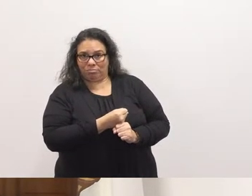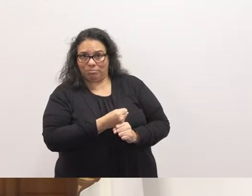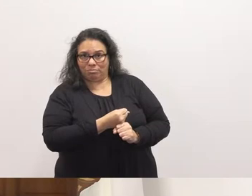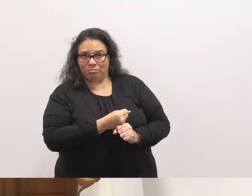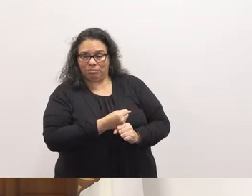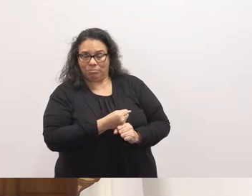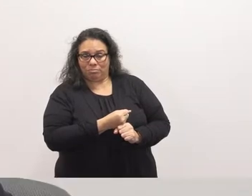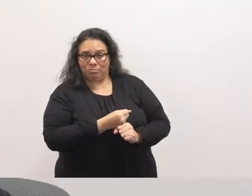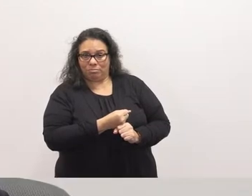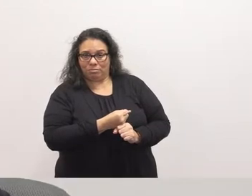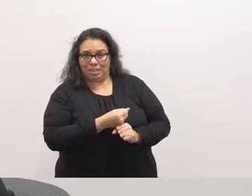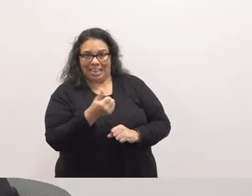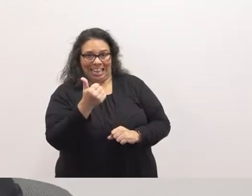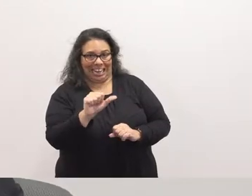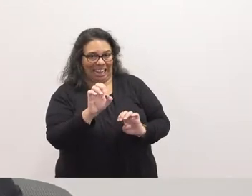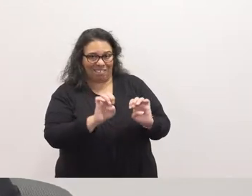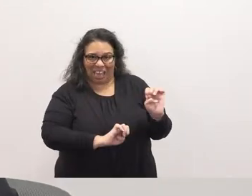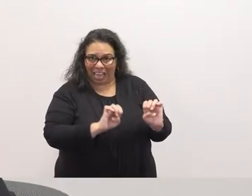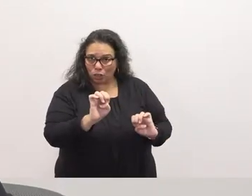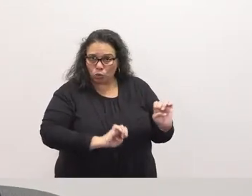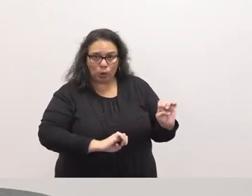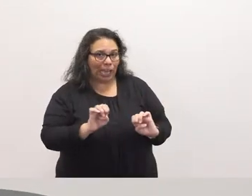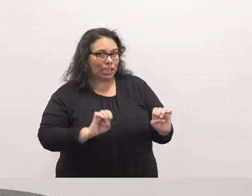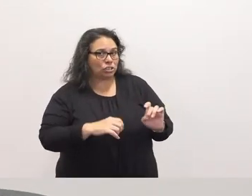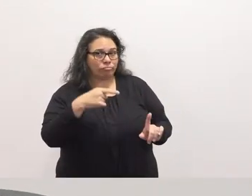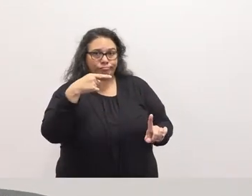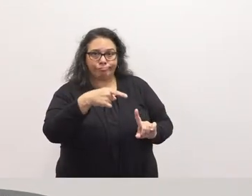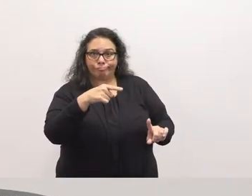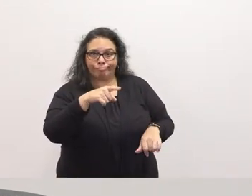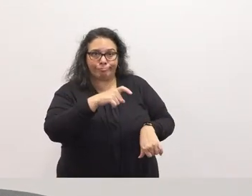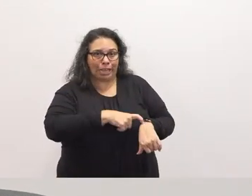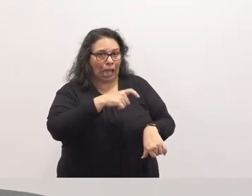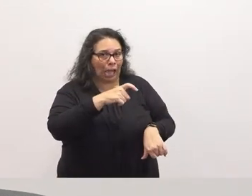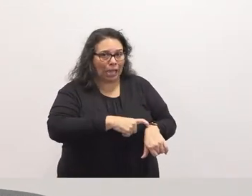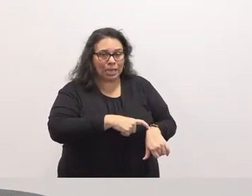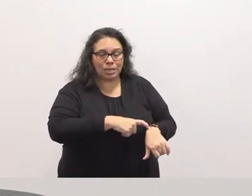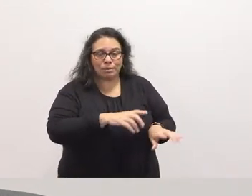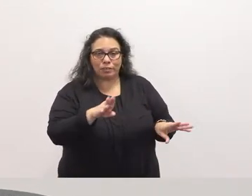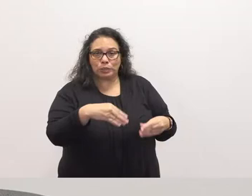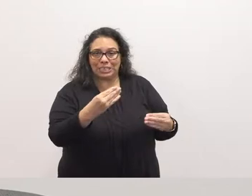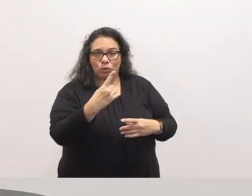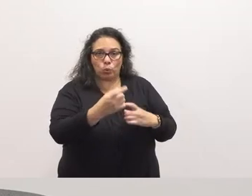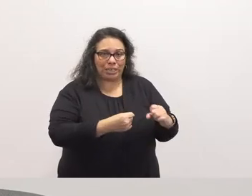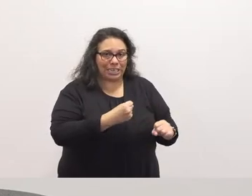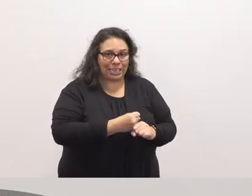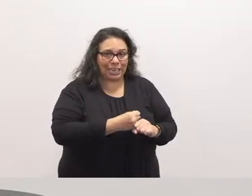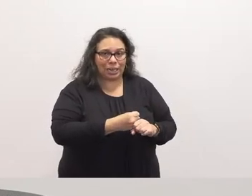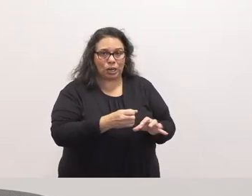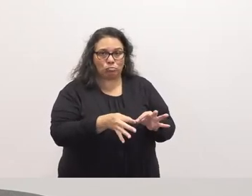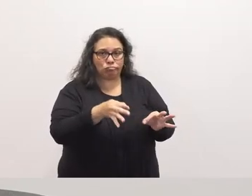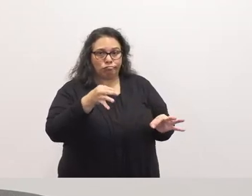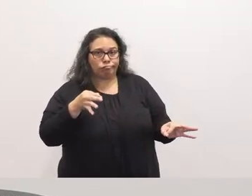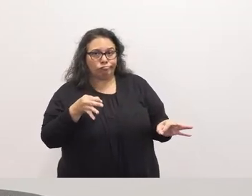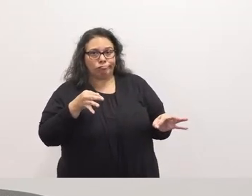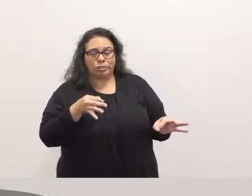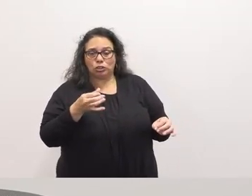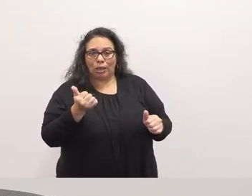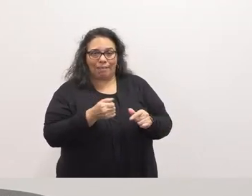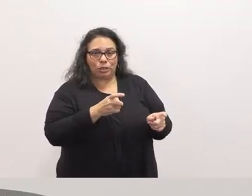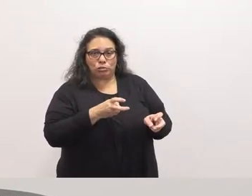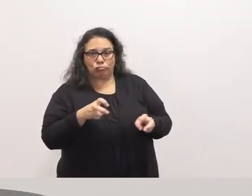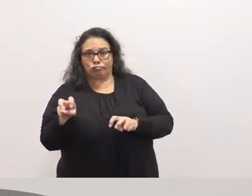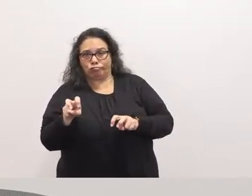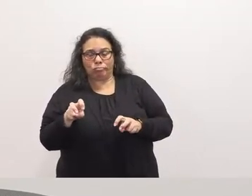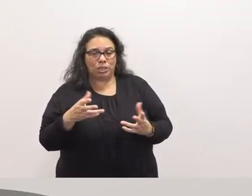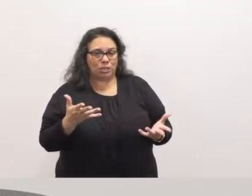for instance, an evaluation to be done at a certain time, if it was given a year, it was moved back. So everything was just shifted